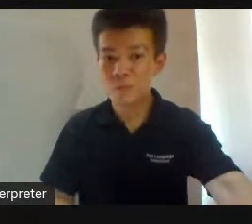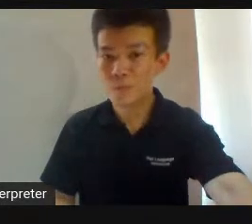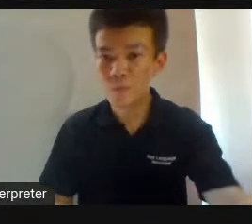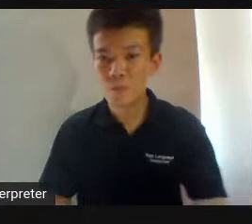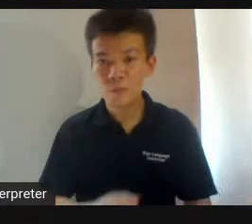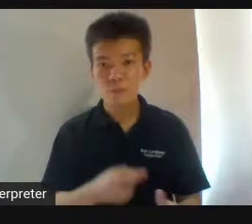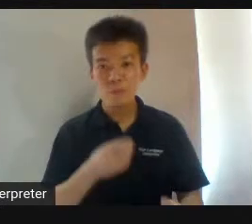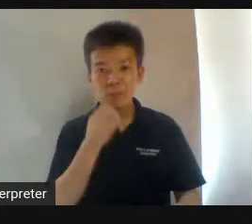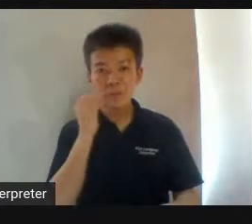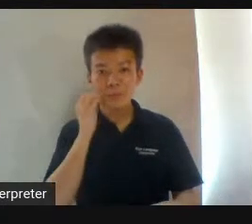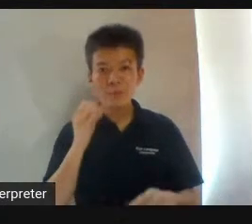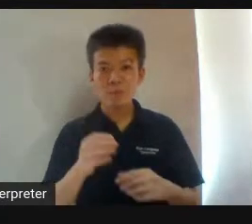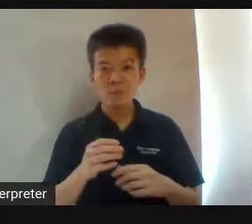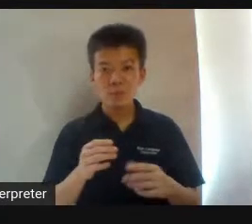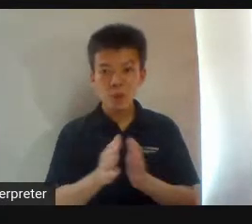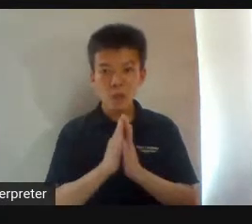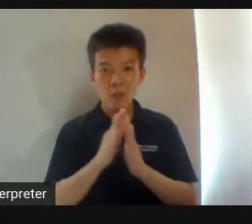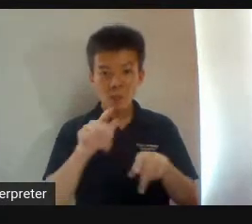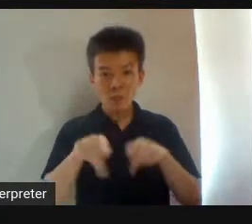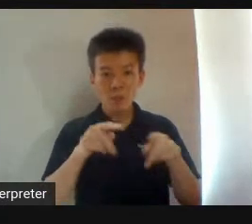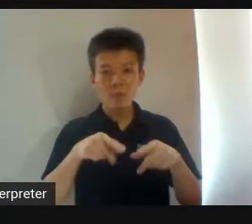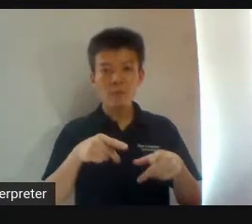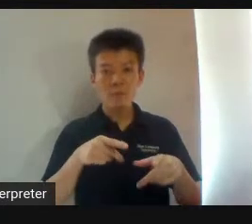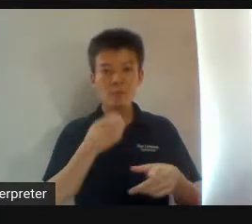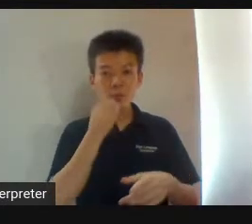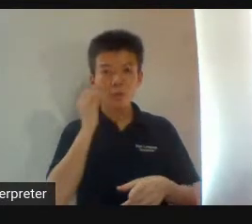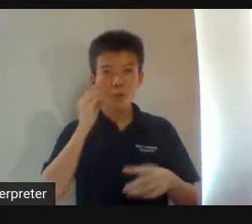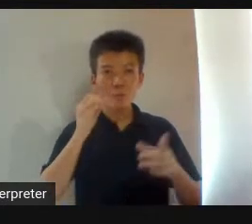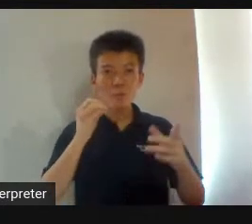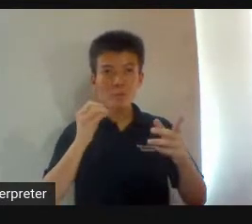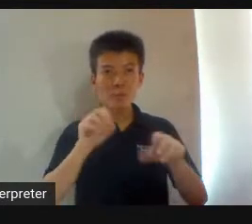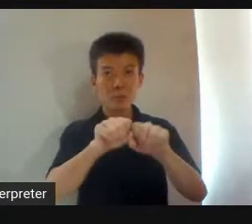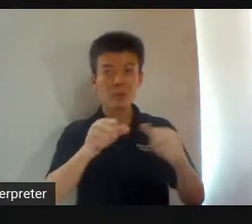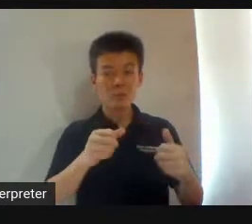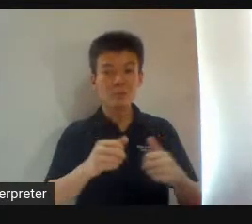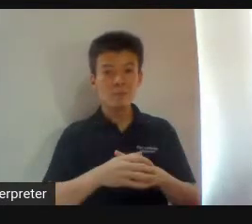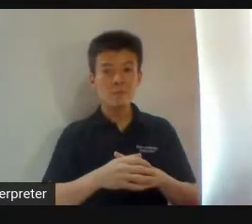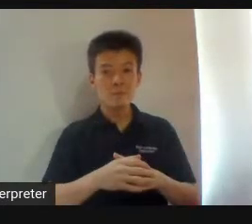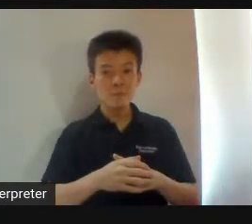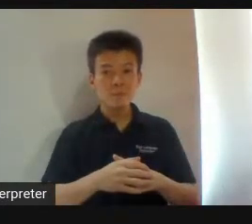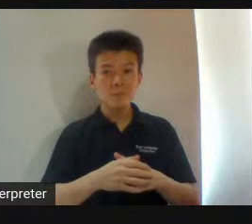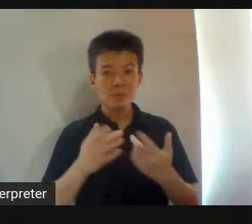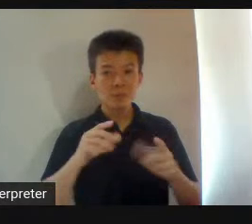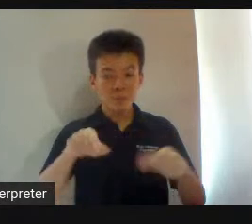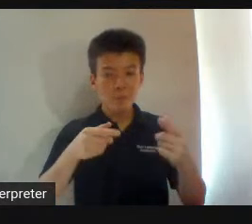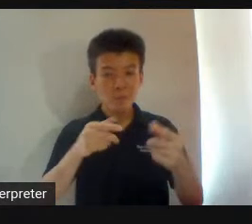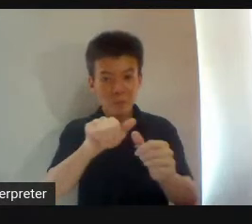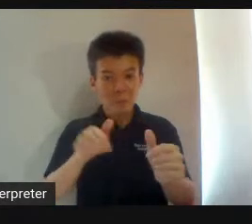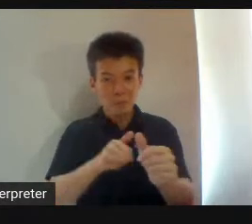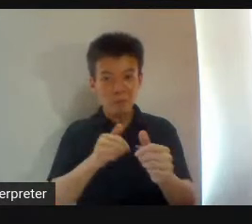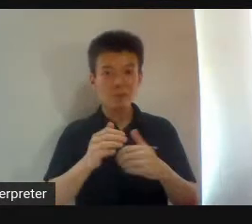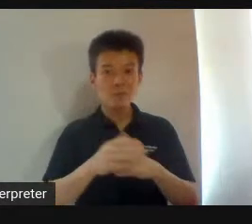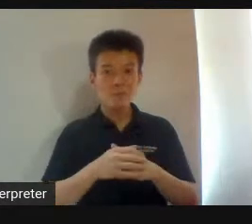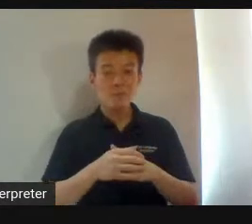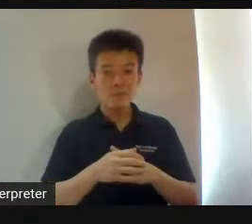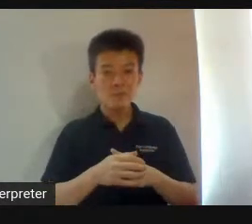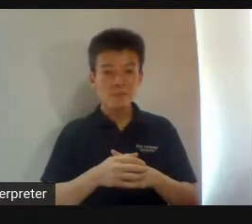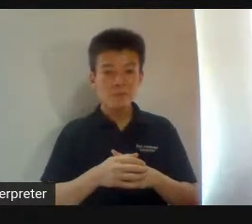our homes, we can actually ask people about their home situation, about who's that going by behind you and things like